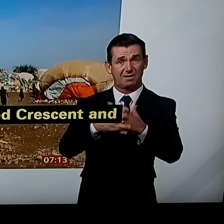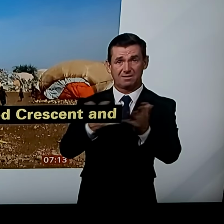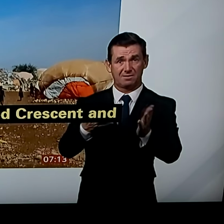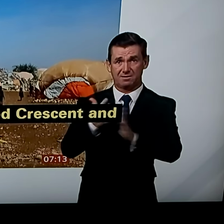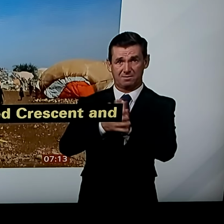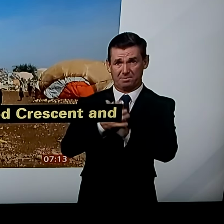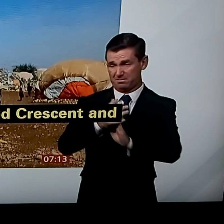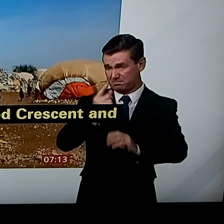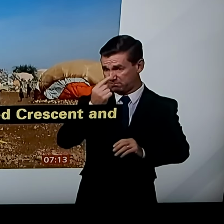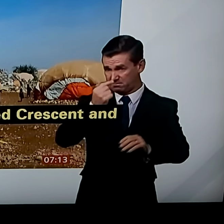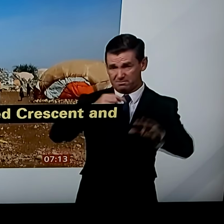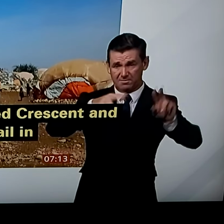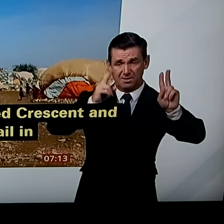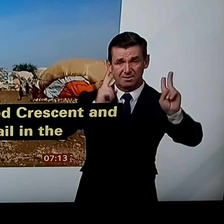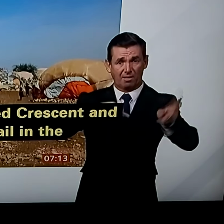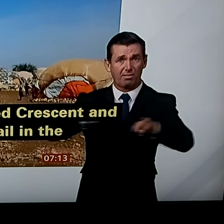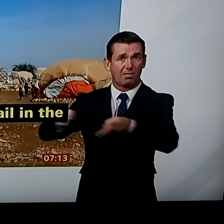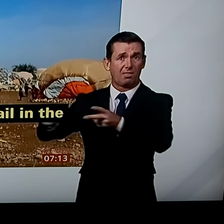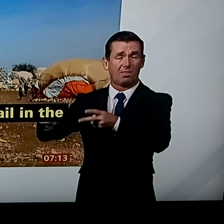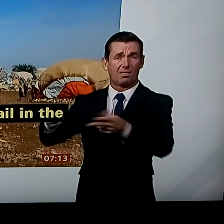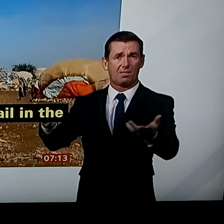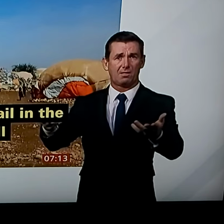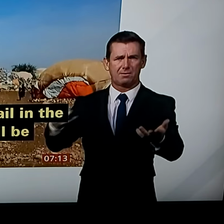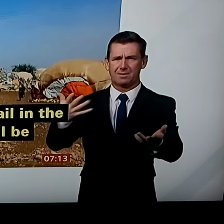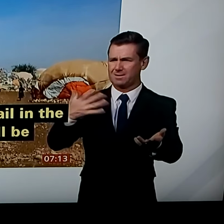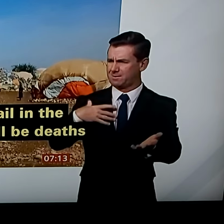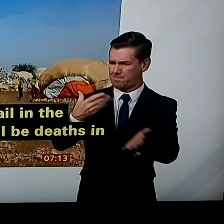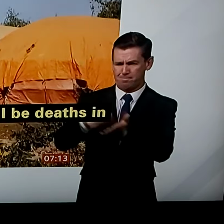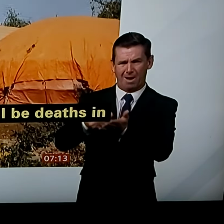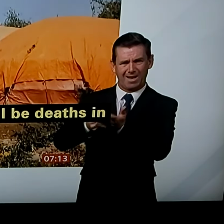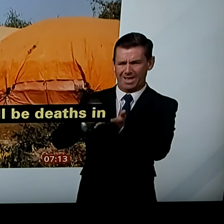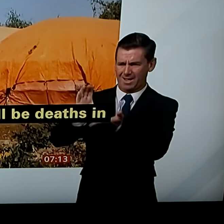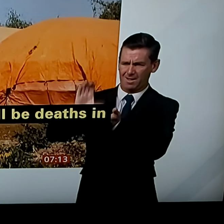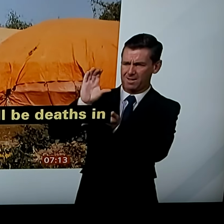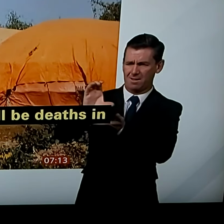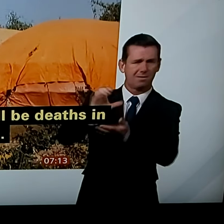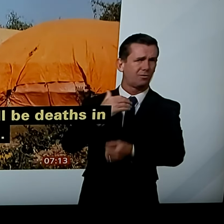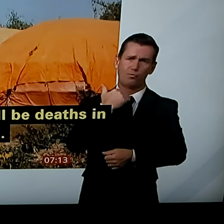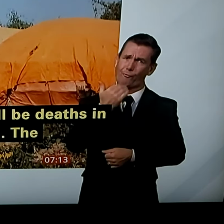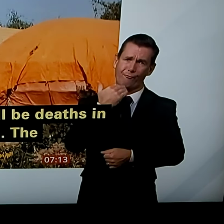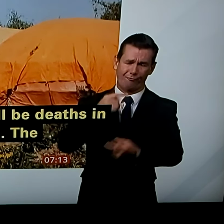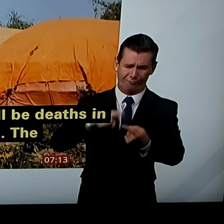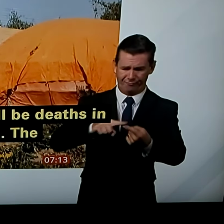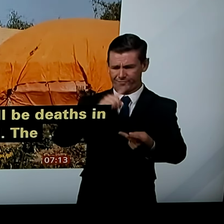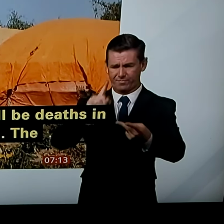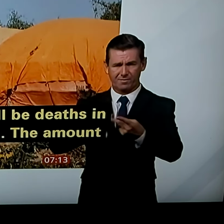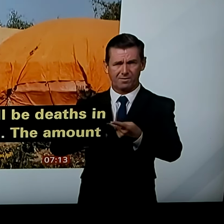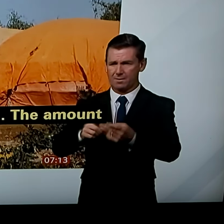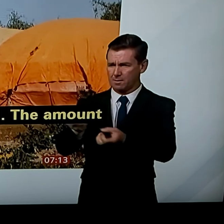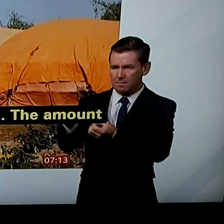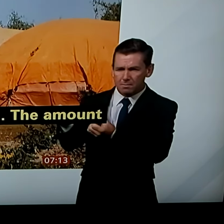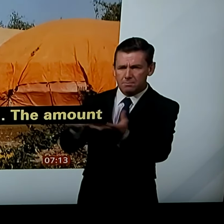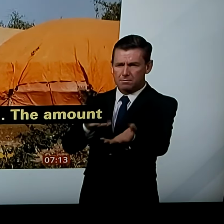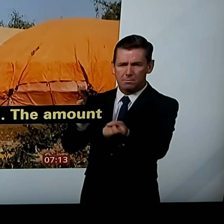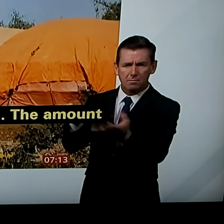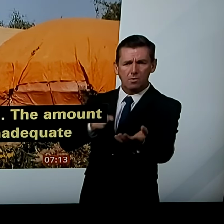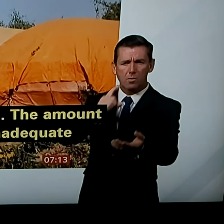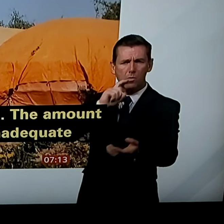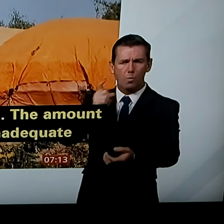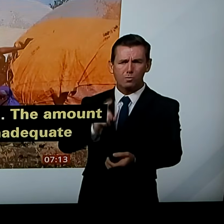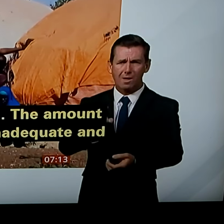visiting. So the amount of cash response is inadequate. The amount of response to providing access to water is